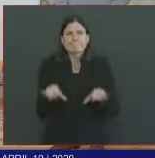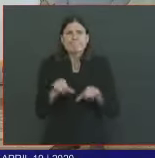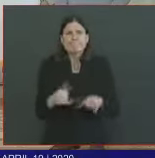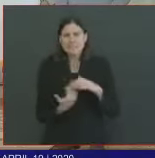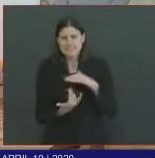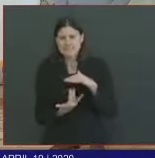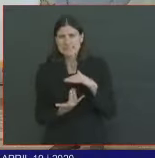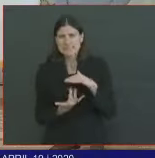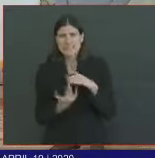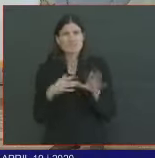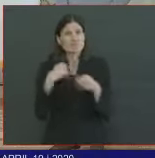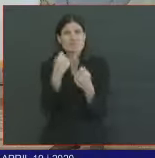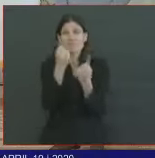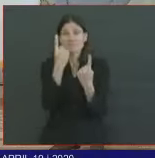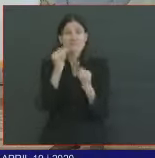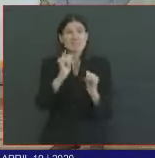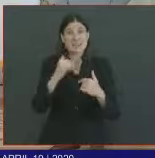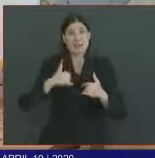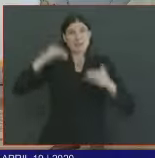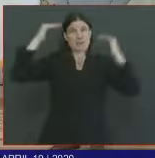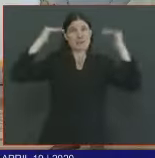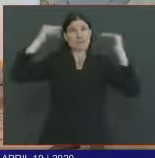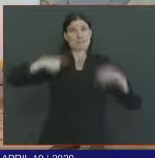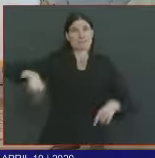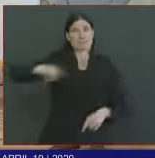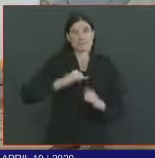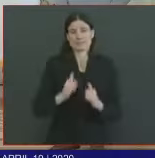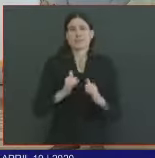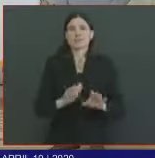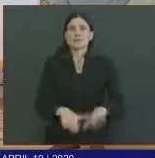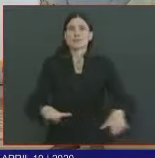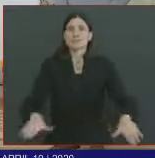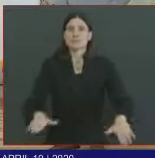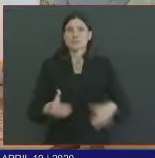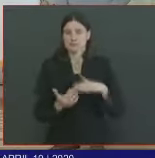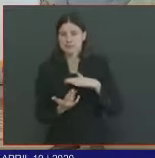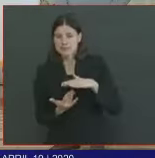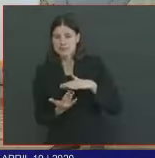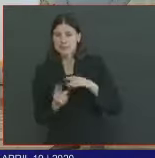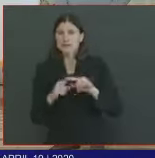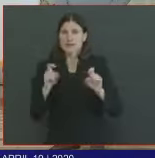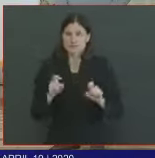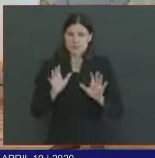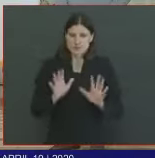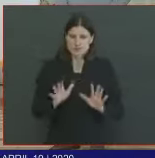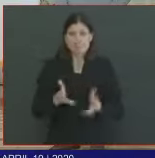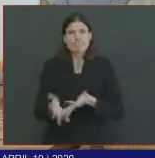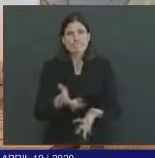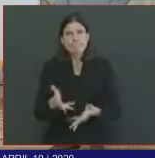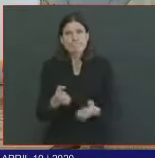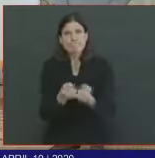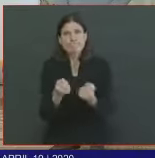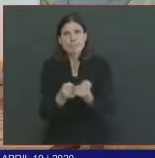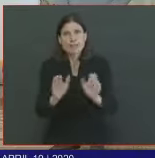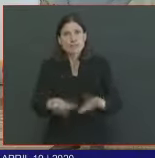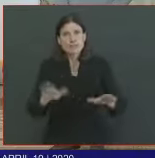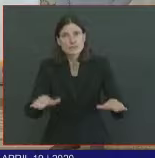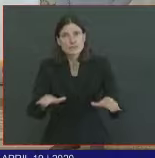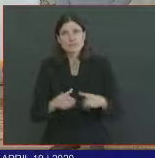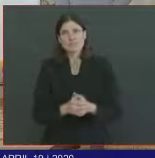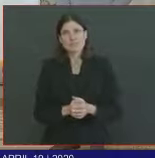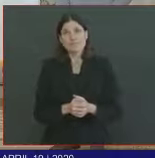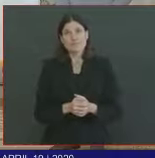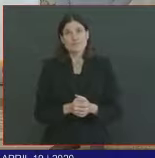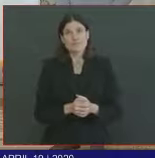too, and we're trying to take care of you. So the best thing you can do for yourself, to keep yourselves happy and safe